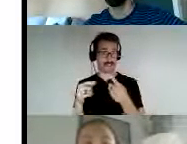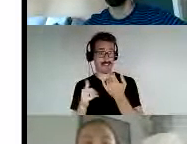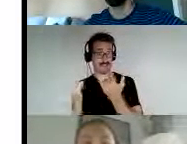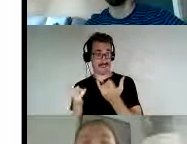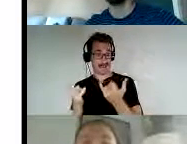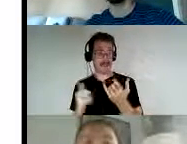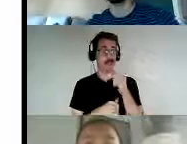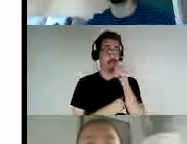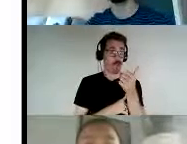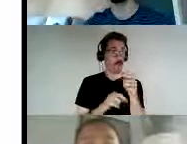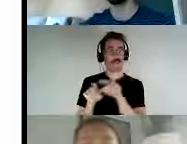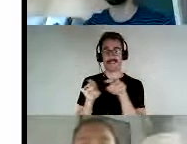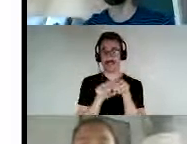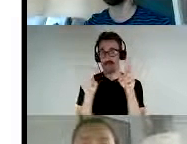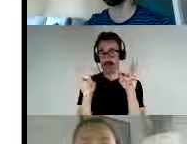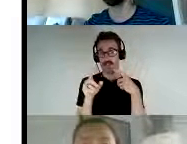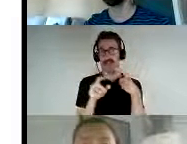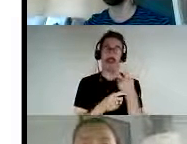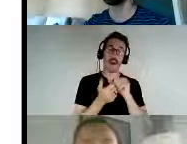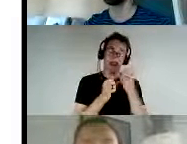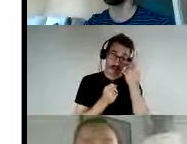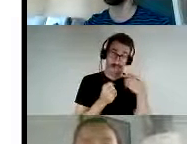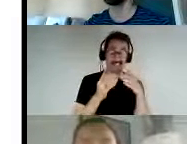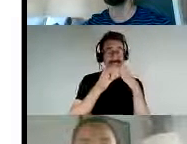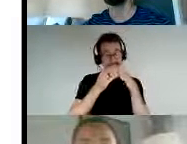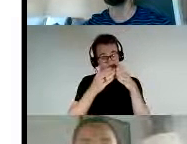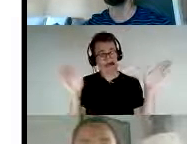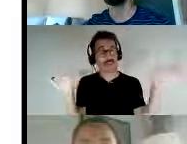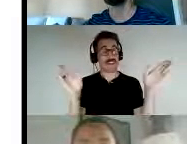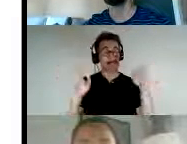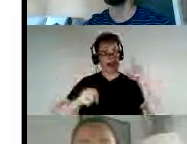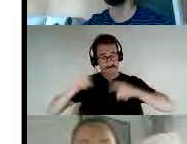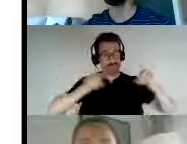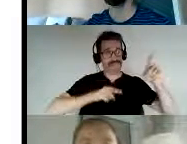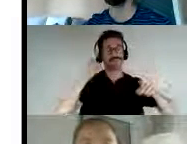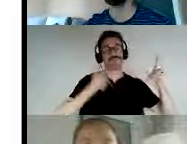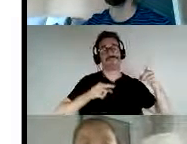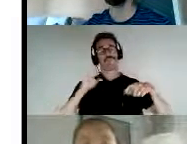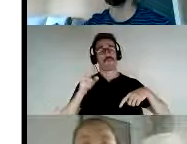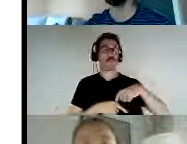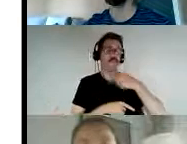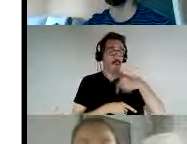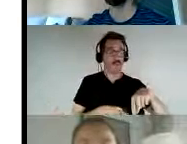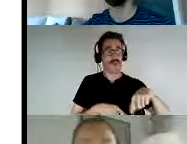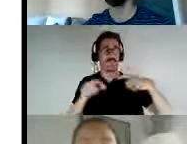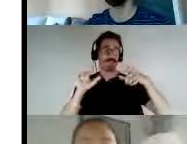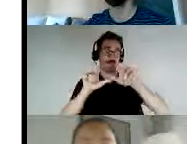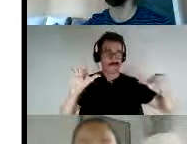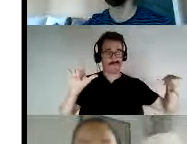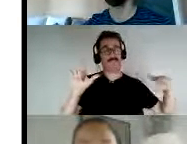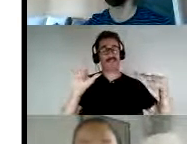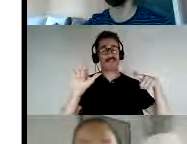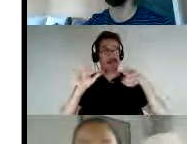topic, understanding the wide diversity of queer trans communities. Anthony's doing it today. Carlos is doing it